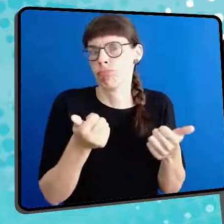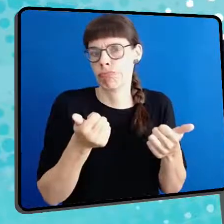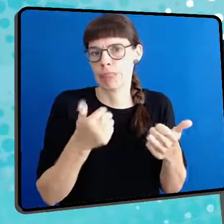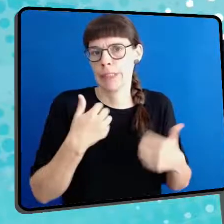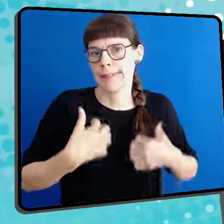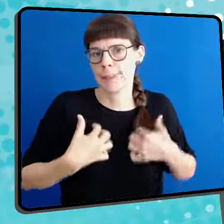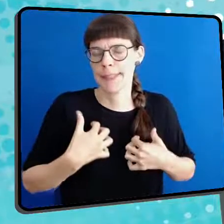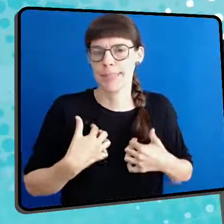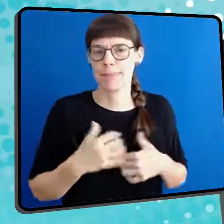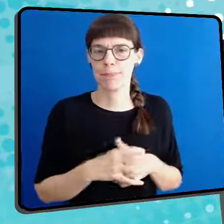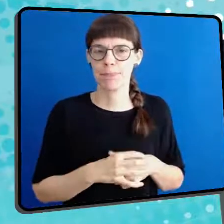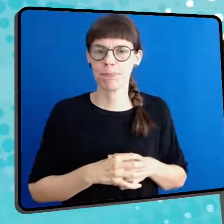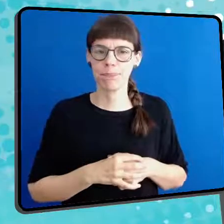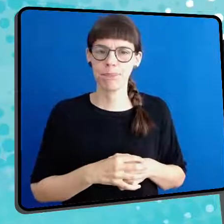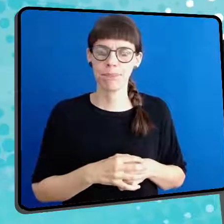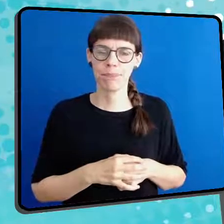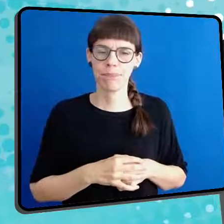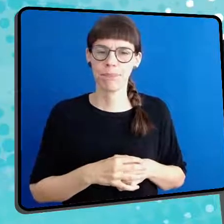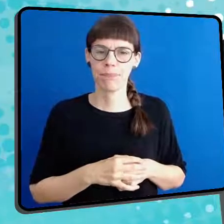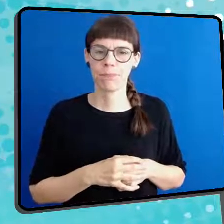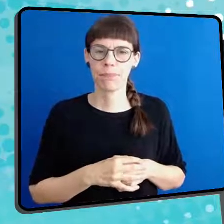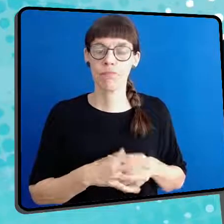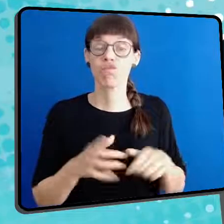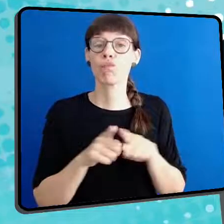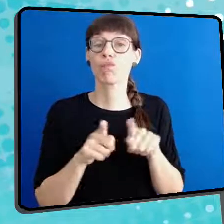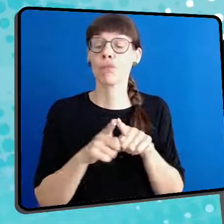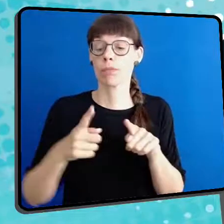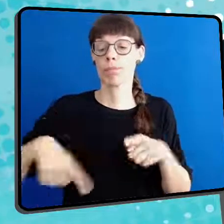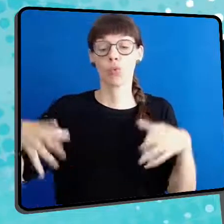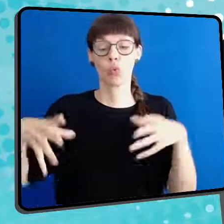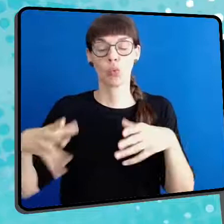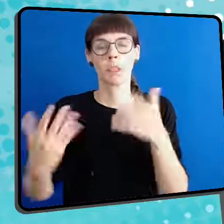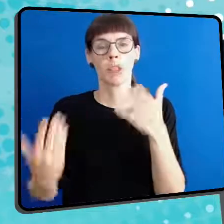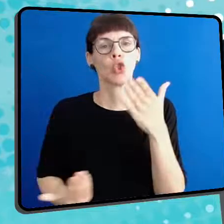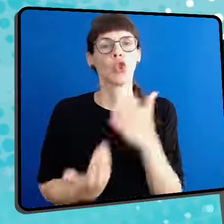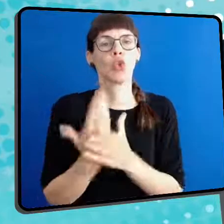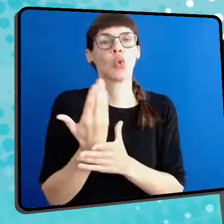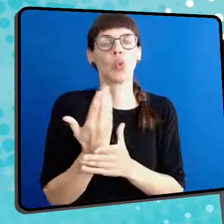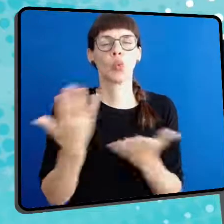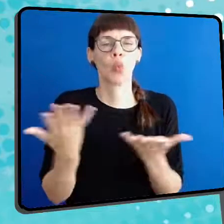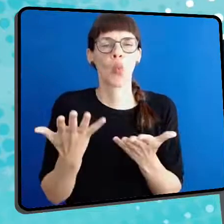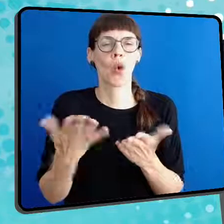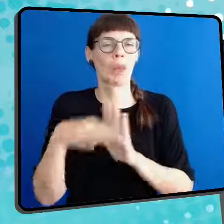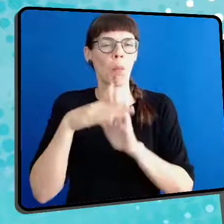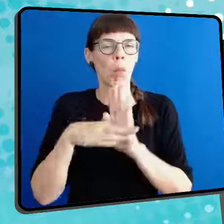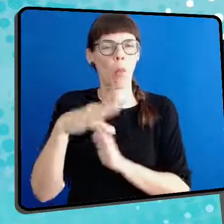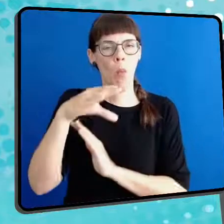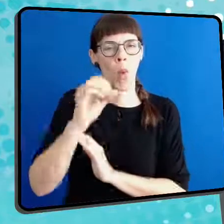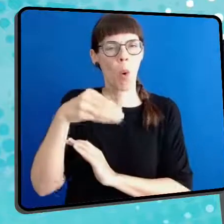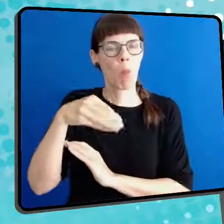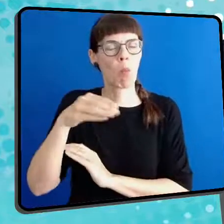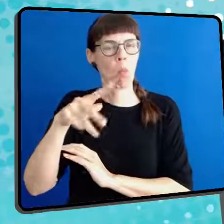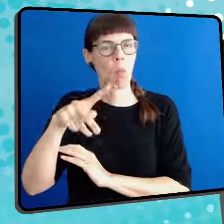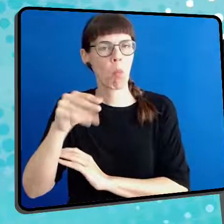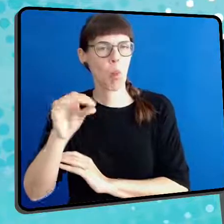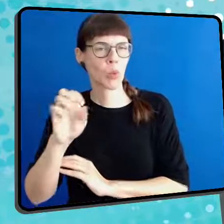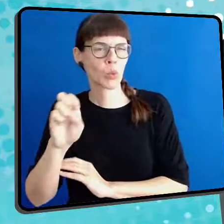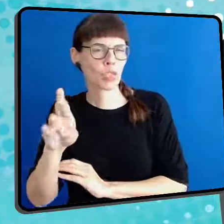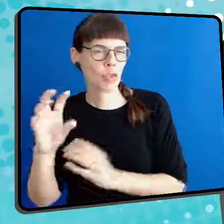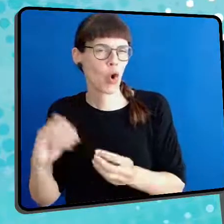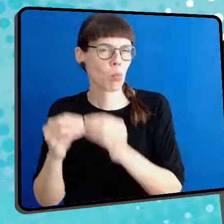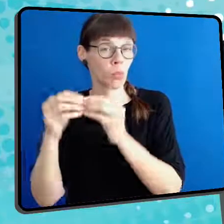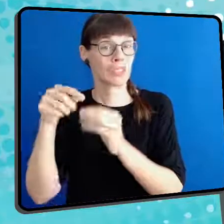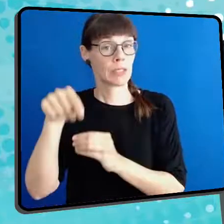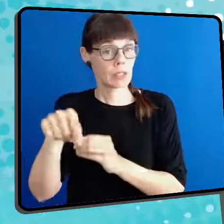it's we launched a new version of Composer with some designs in there